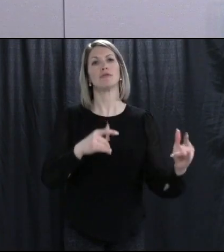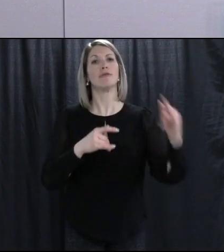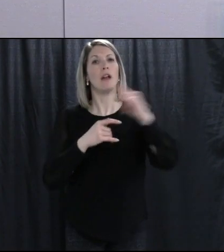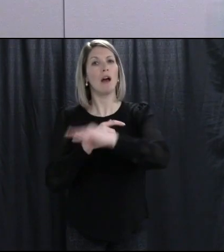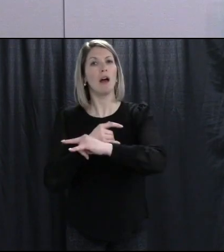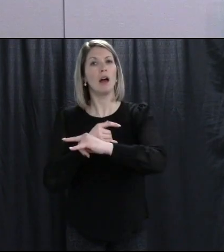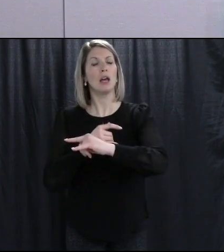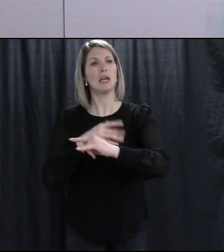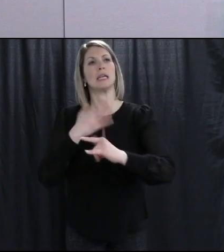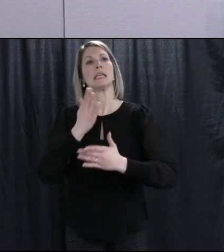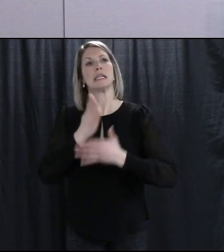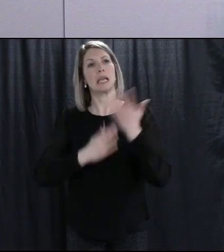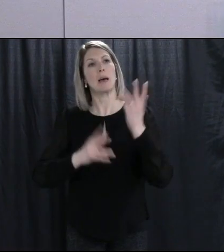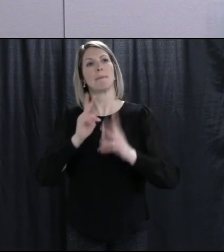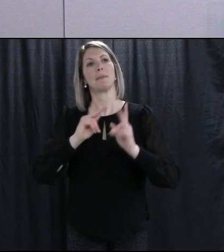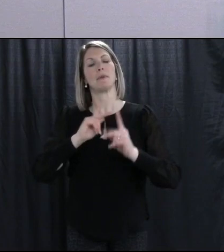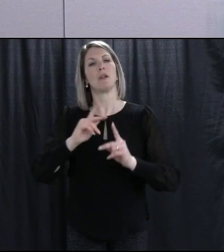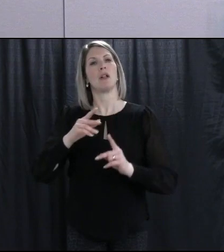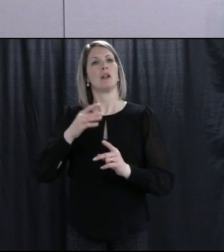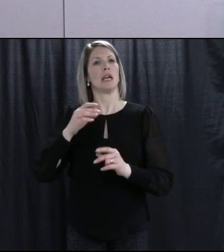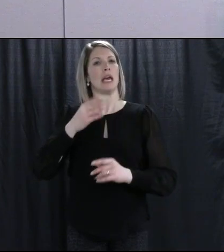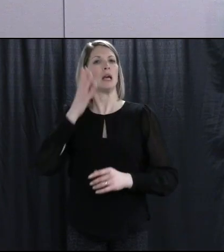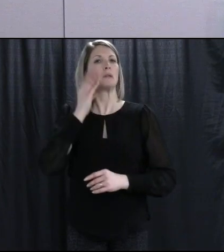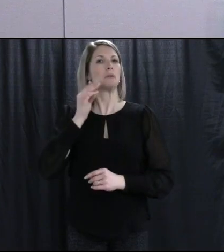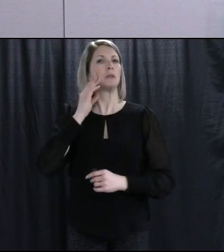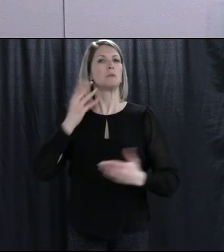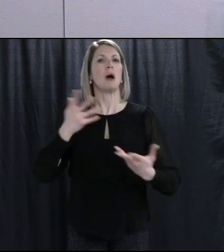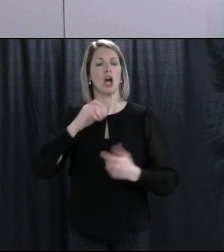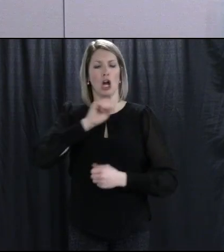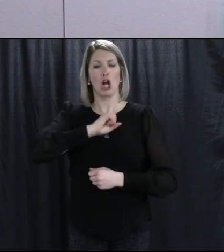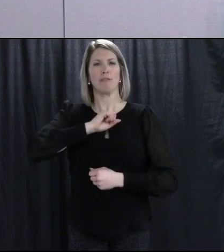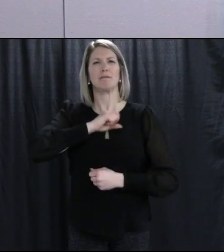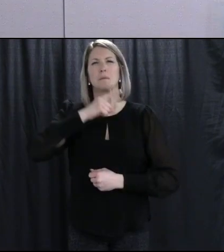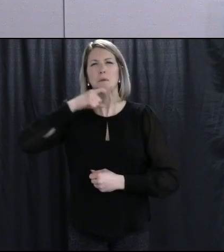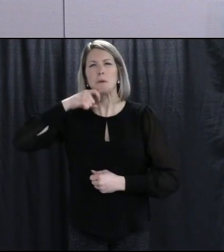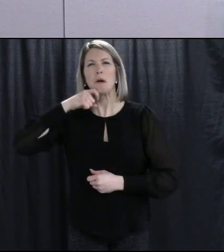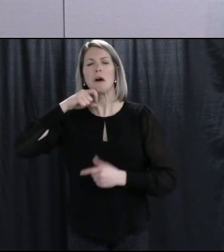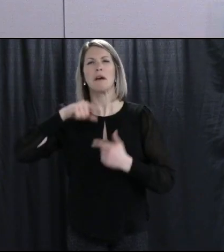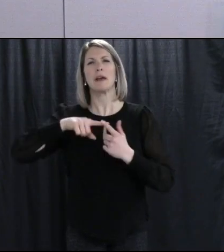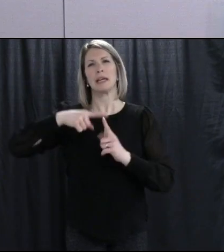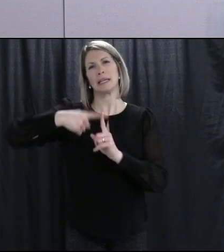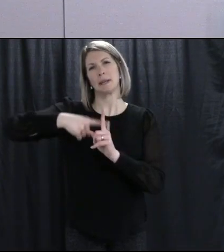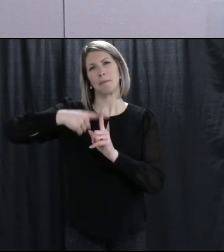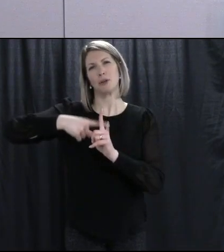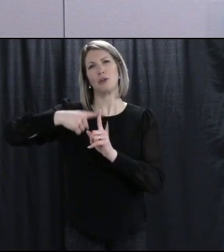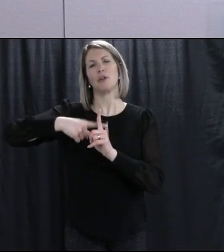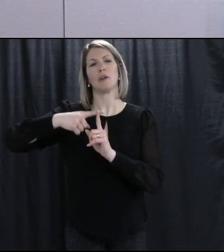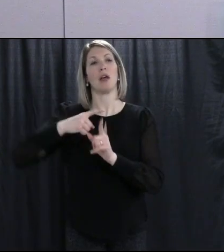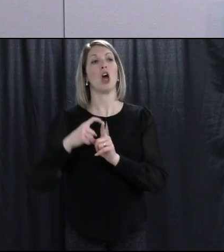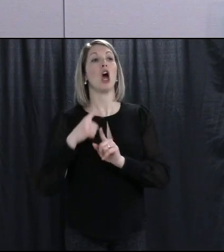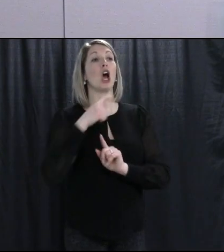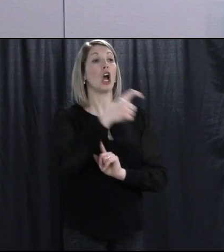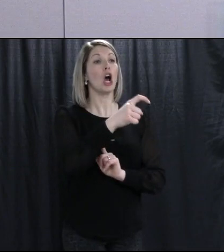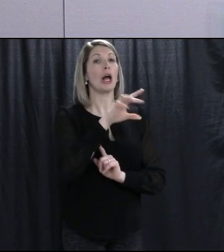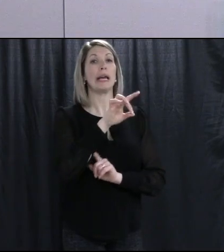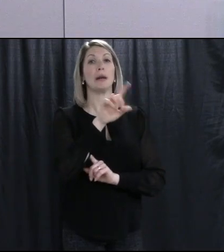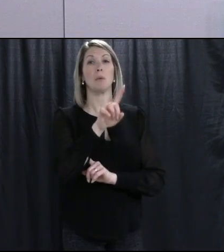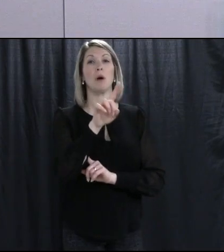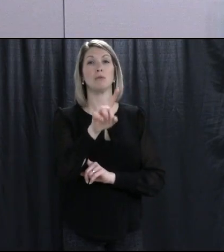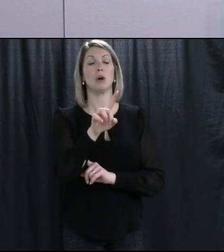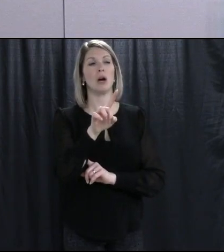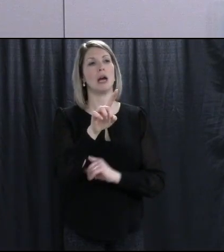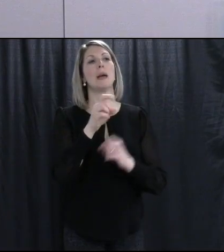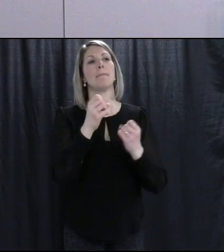reporting symptoms like dry coughing, fever, and when they try to reach 811, they are told that it's not